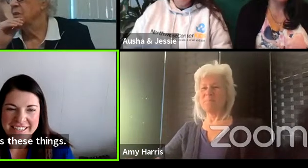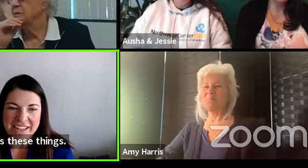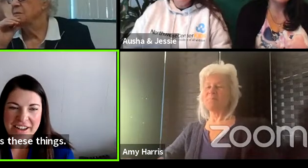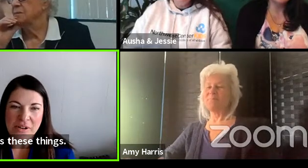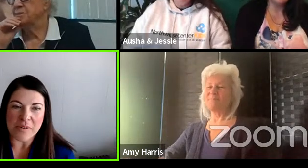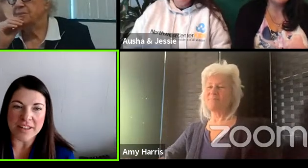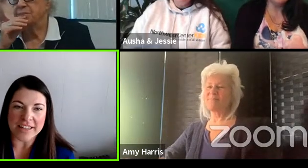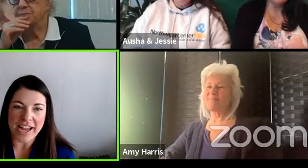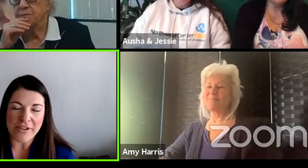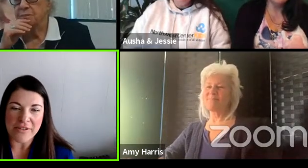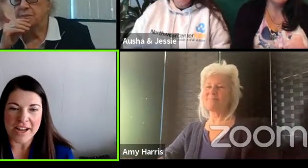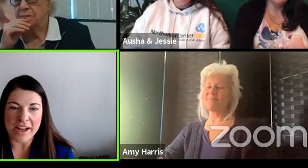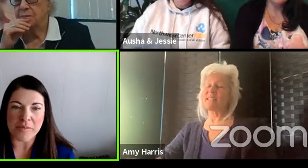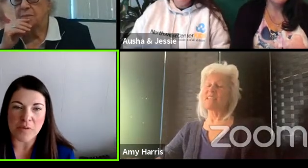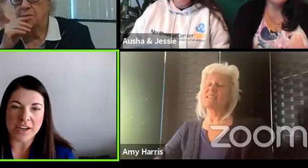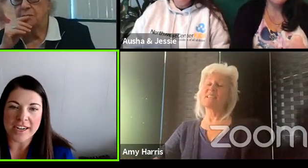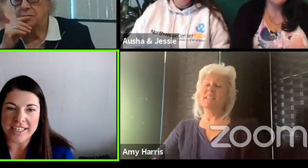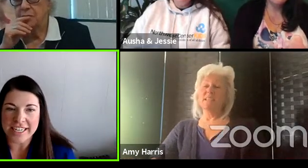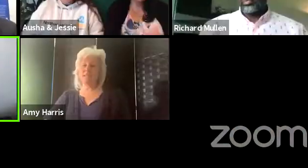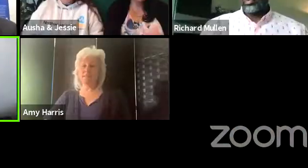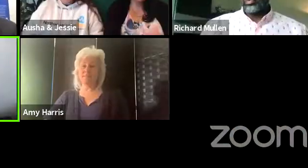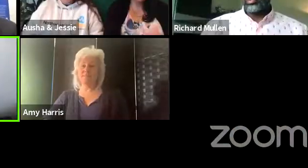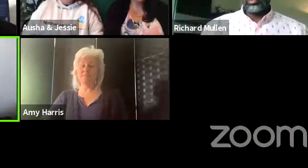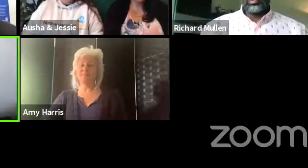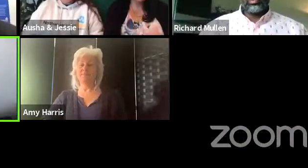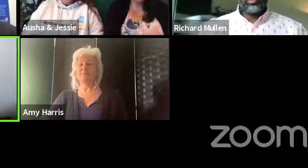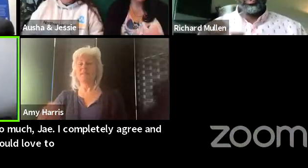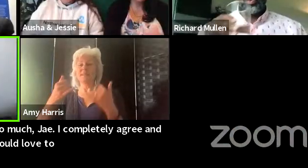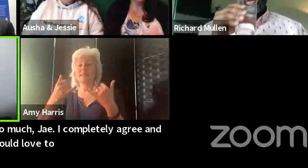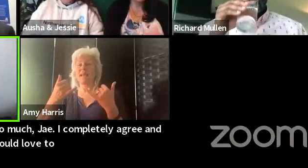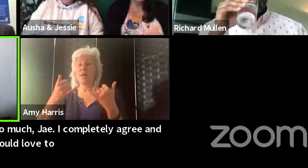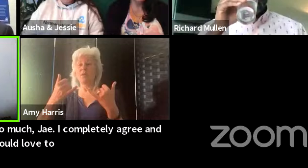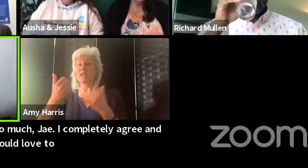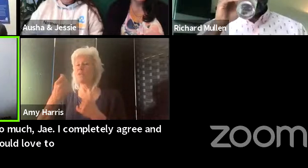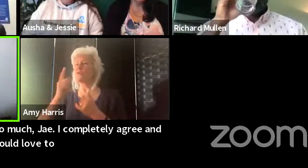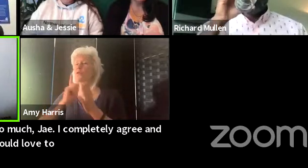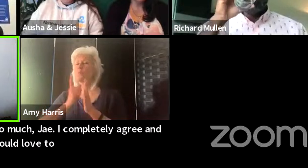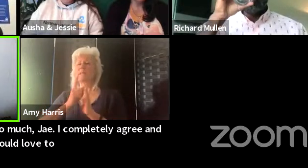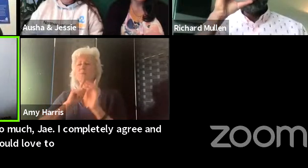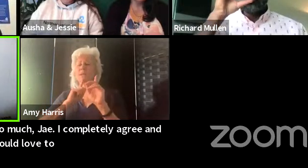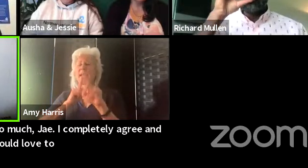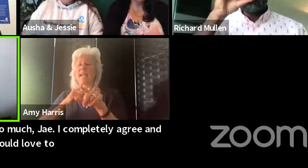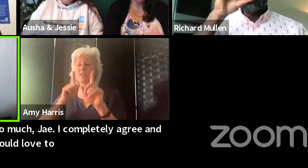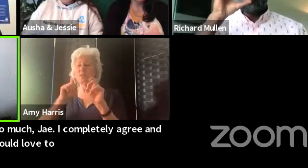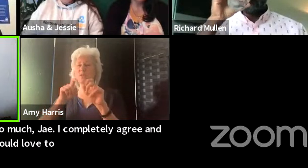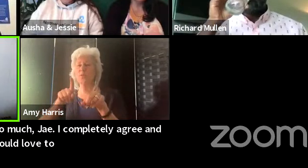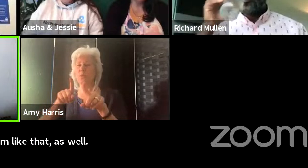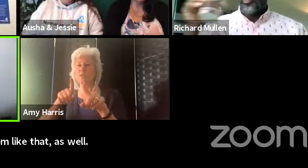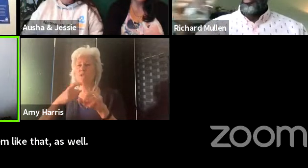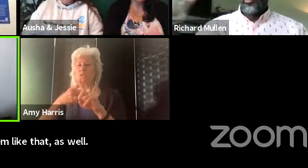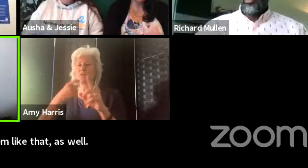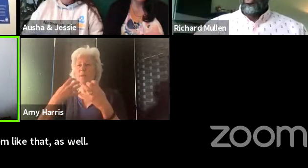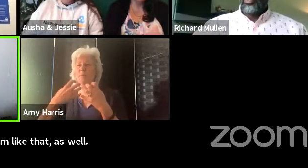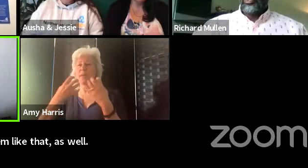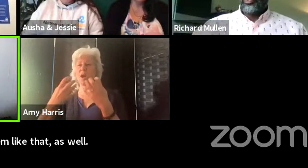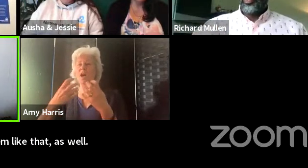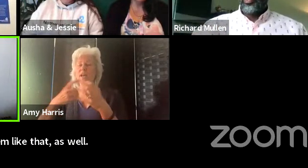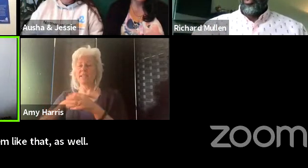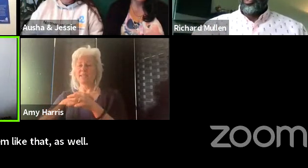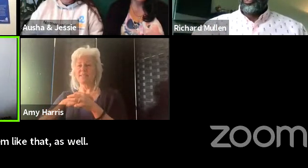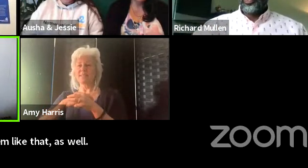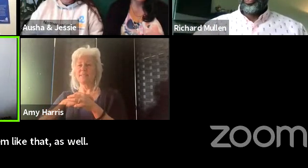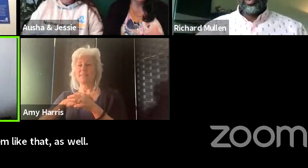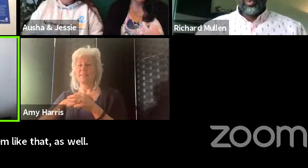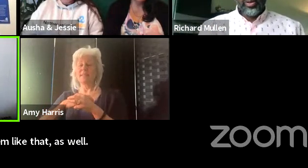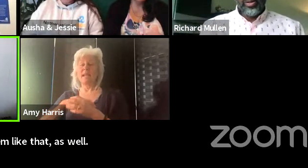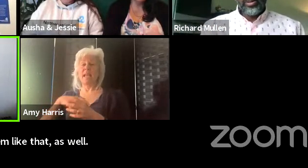Great. Well, now we are going to take just a few minutes to answer some questions that we've received from the audience. And